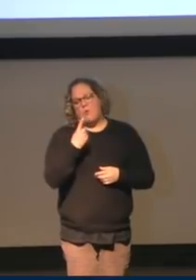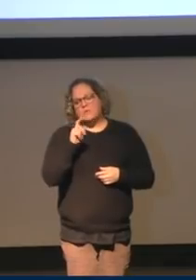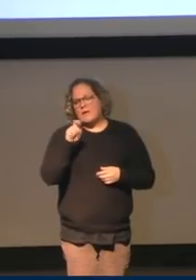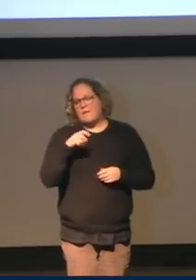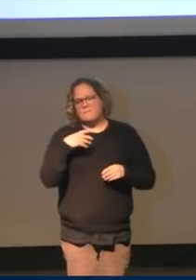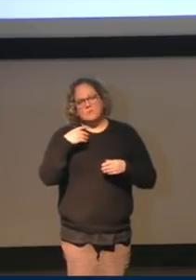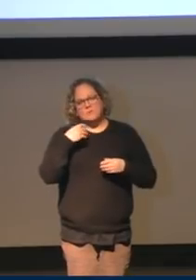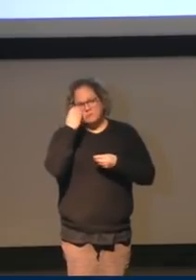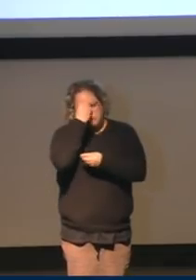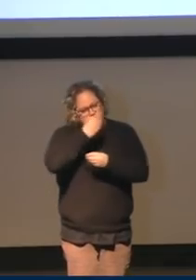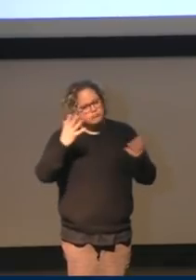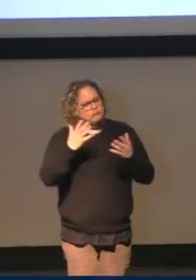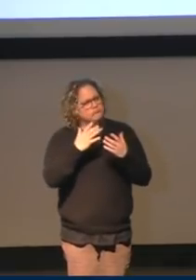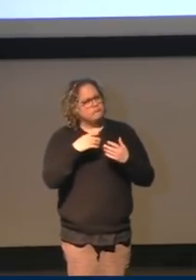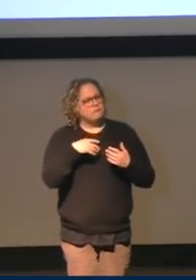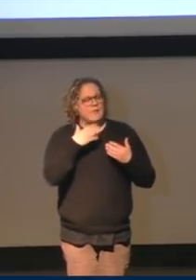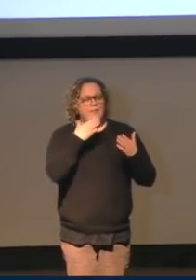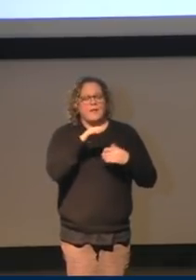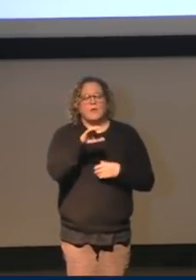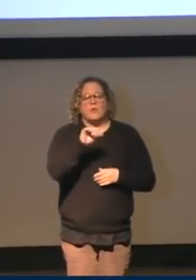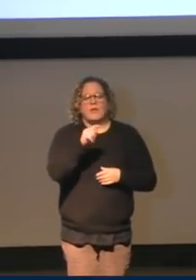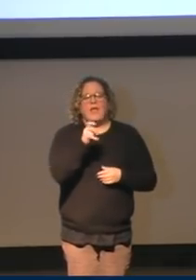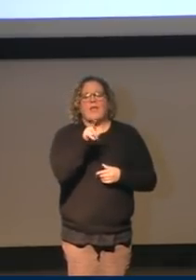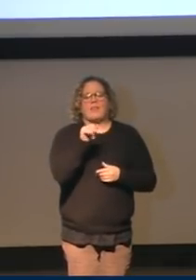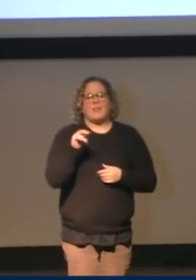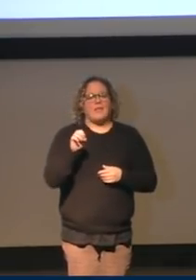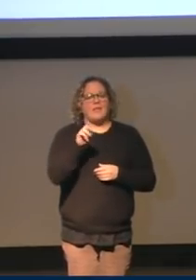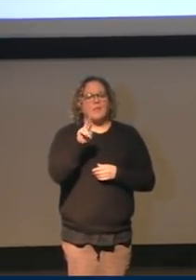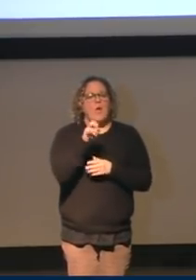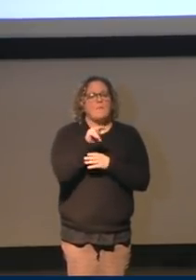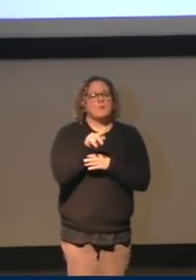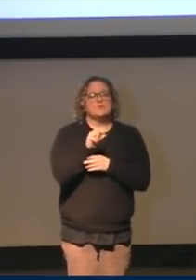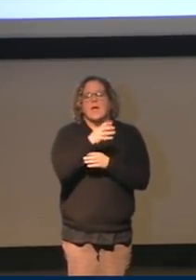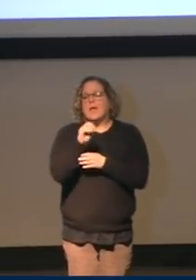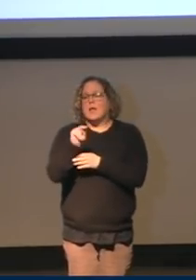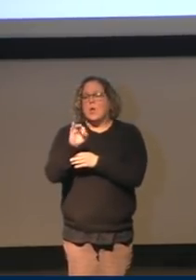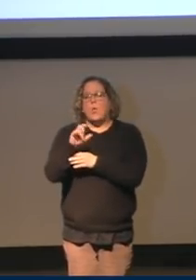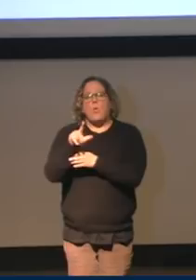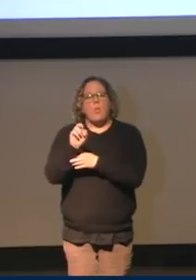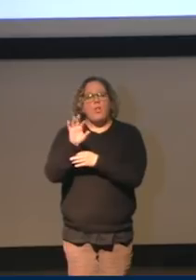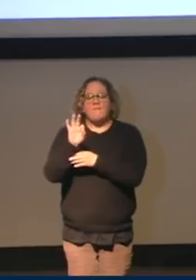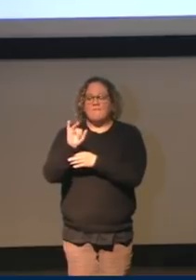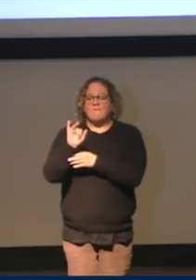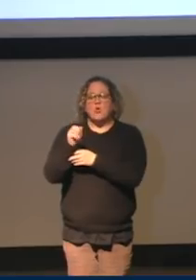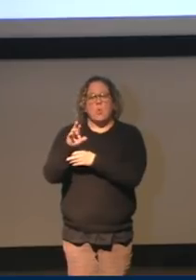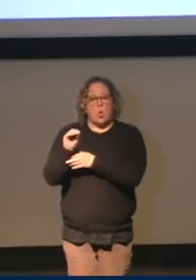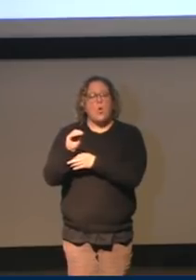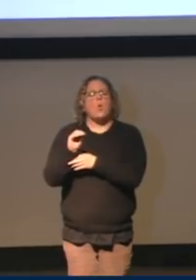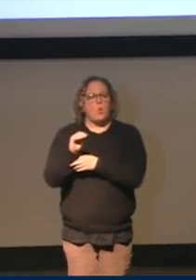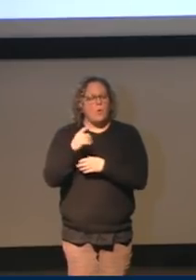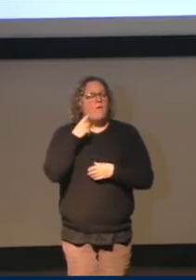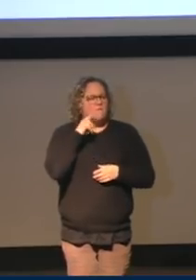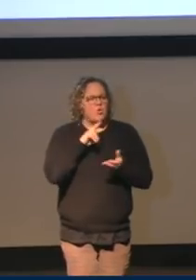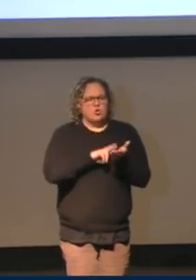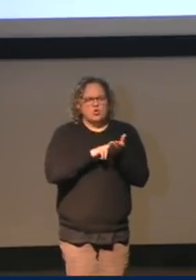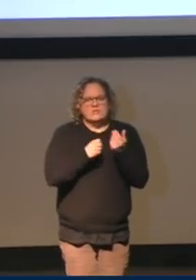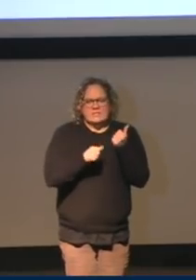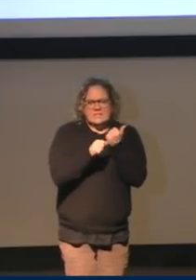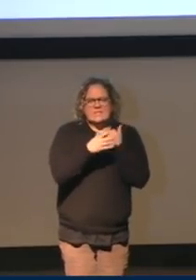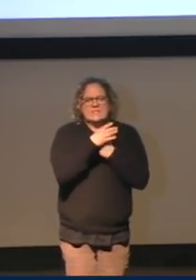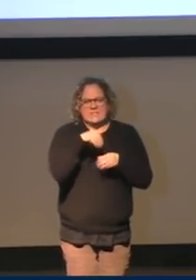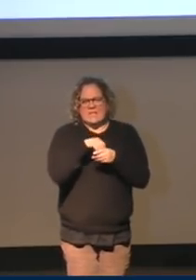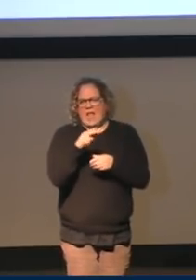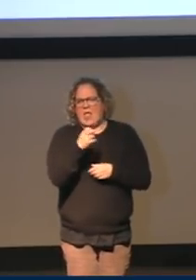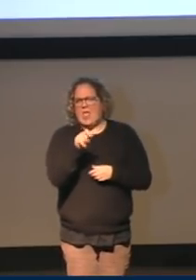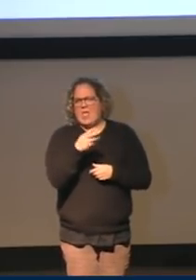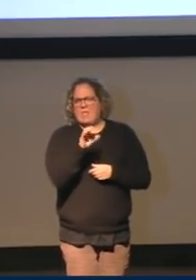our Kathleen Roberts and Nicole Figueroa regarding nursing resistance and self-care. We know that these are